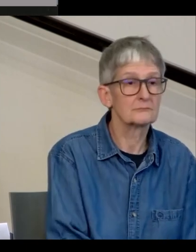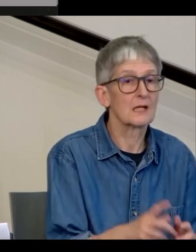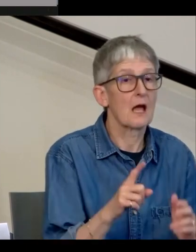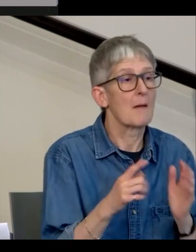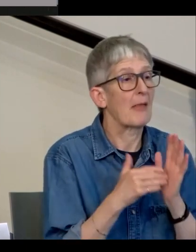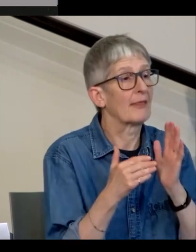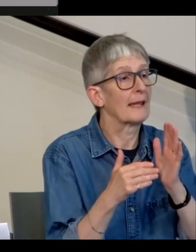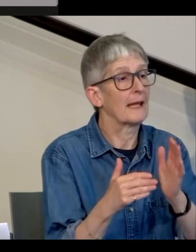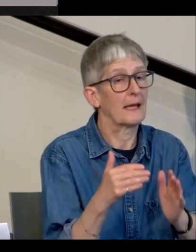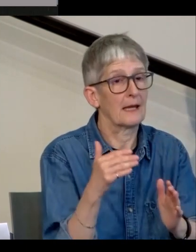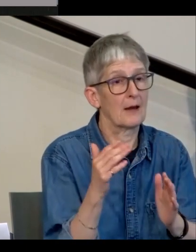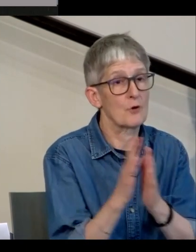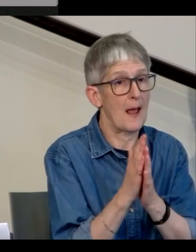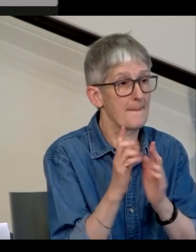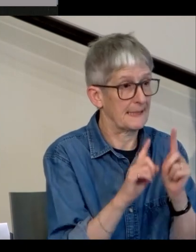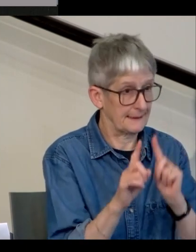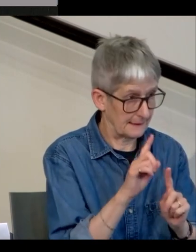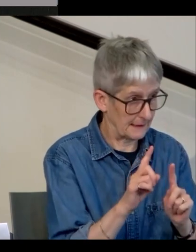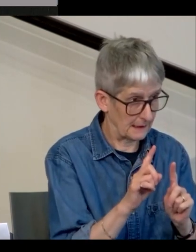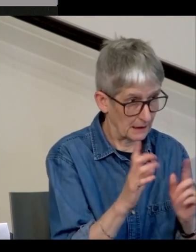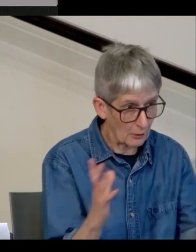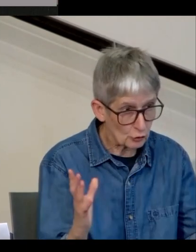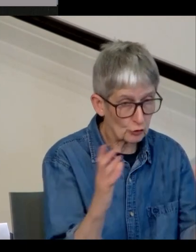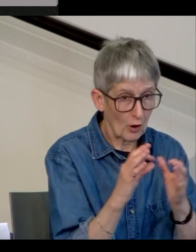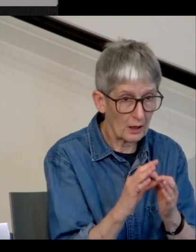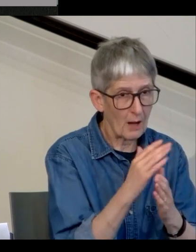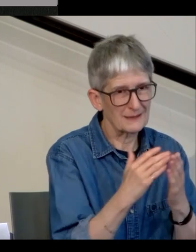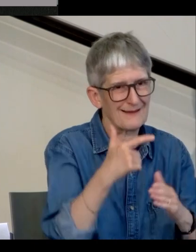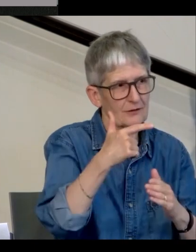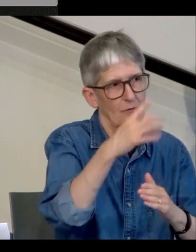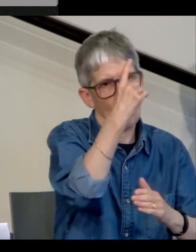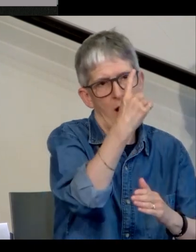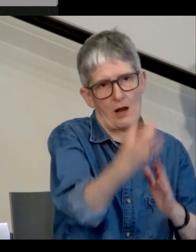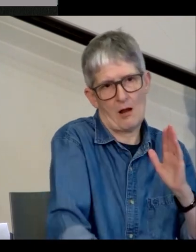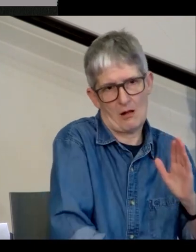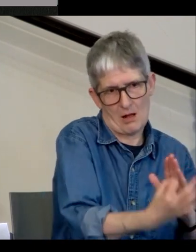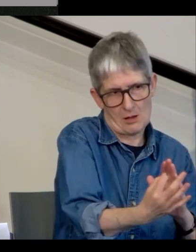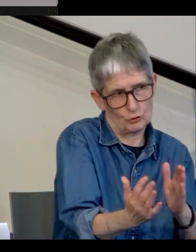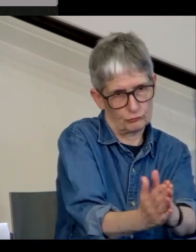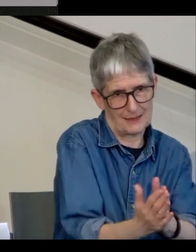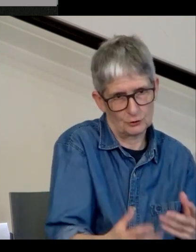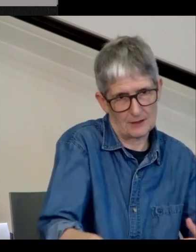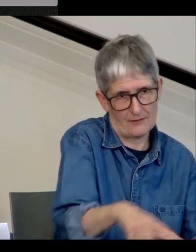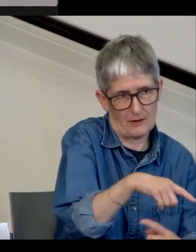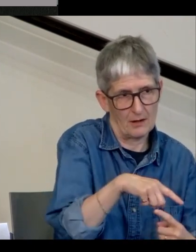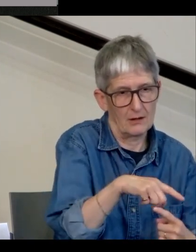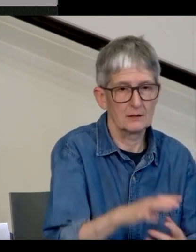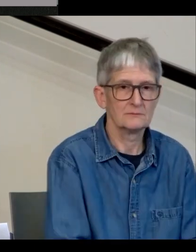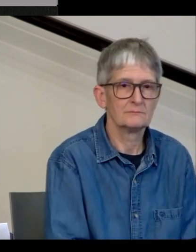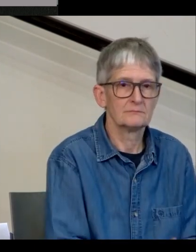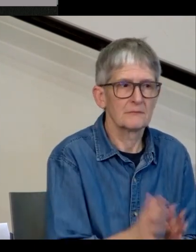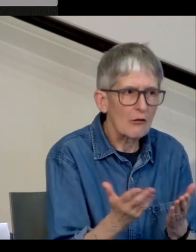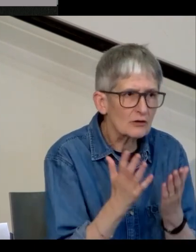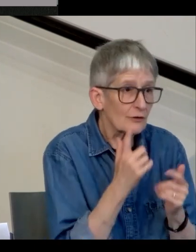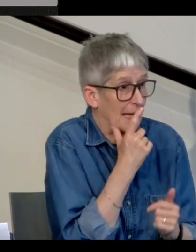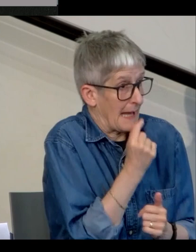meeting, Heartbeat, an opportunity to come together at 7:30 for an hour and to pray. And we encourage you on that day, if